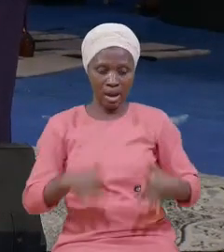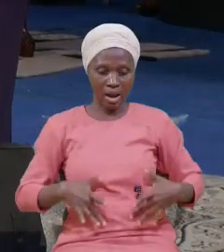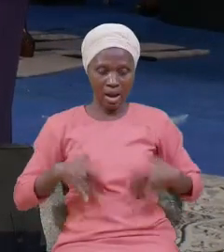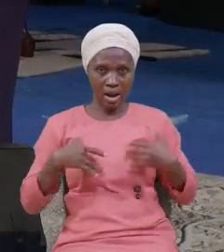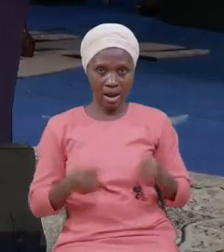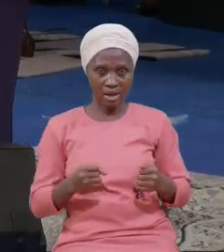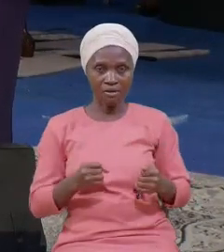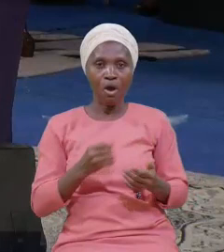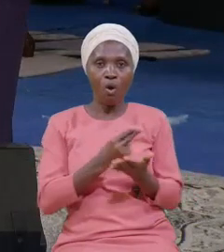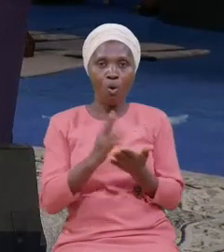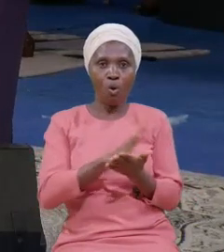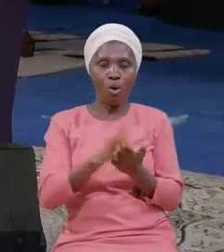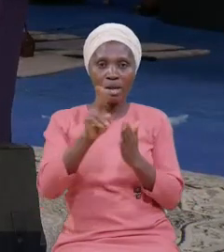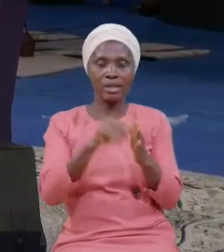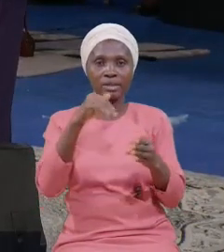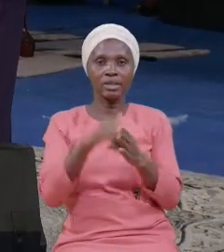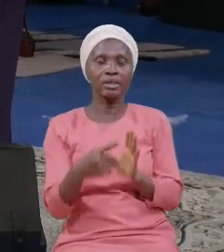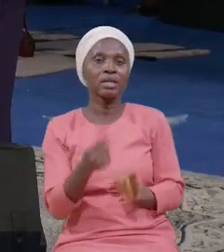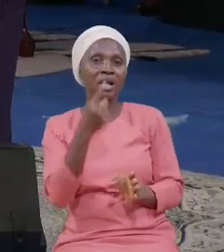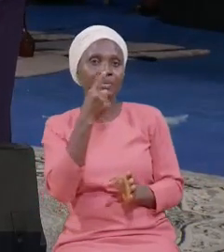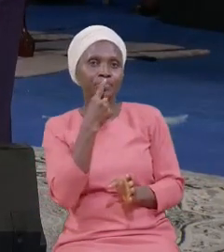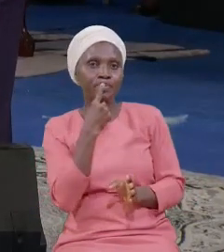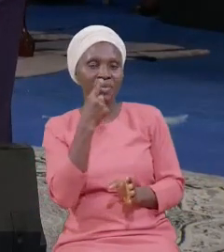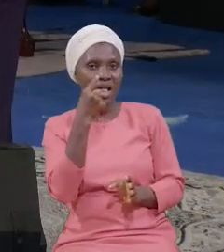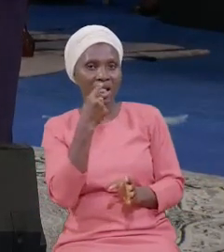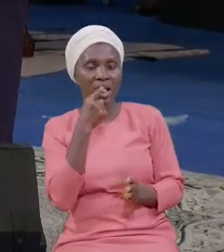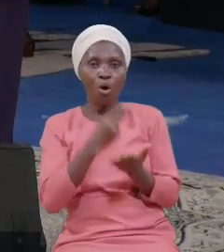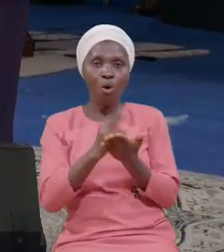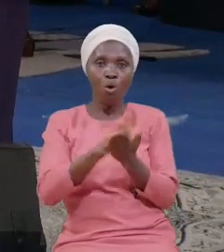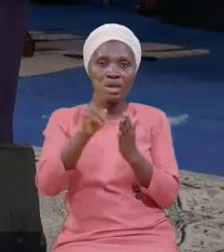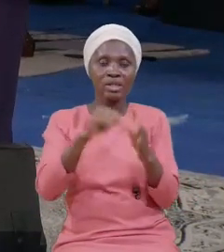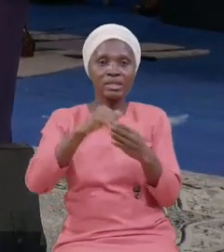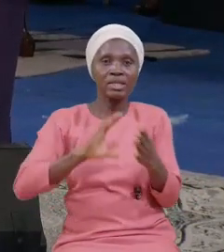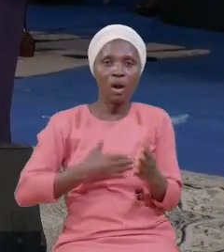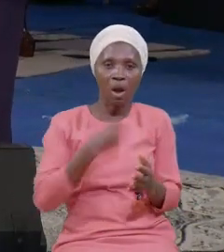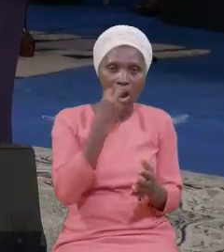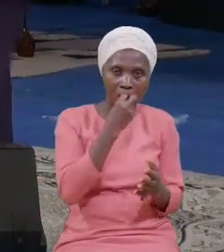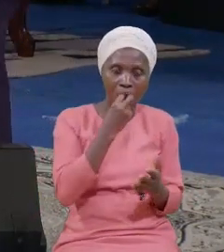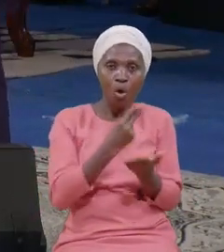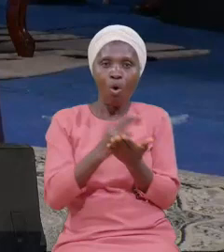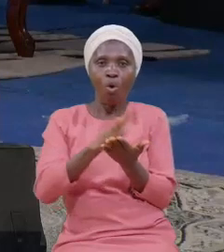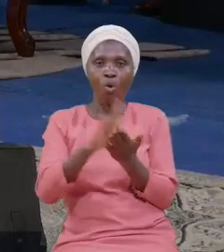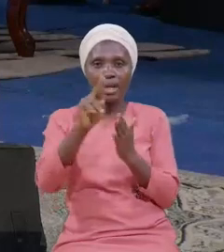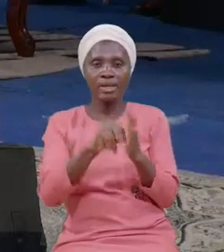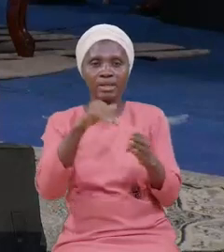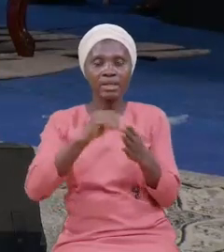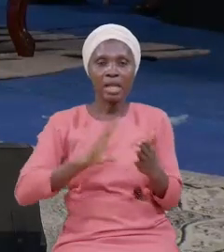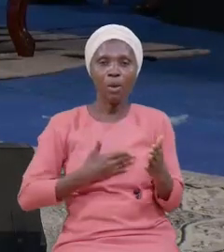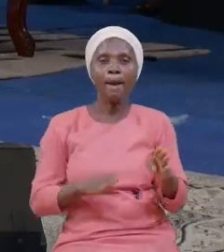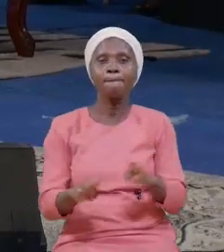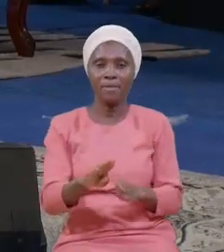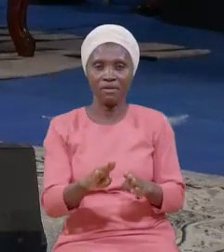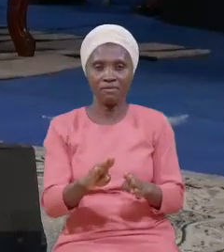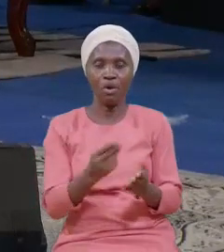the tongue, holiness in our speech, holiness in our behavior, holiness in